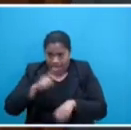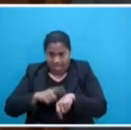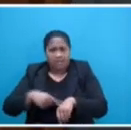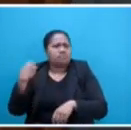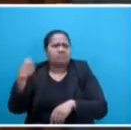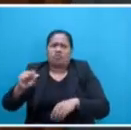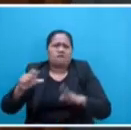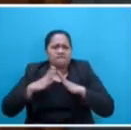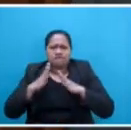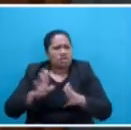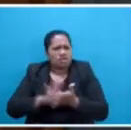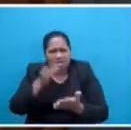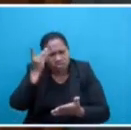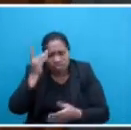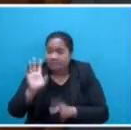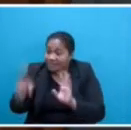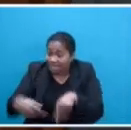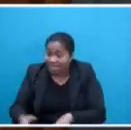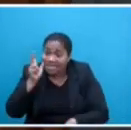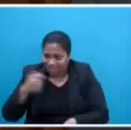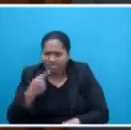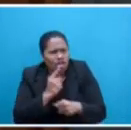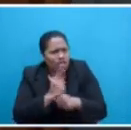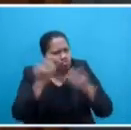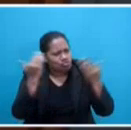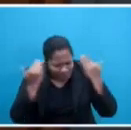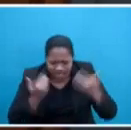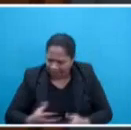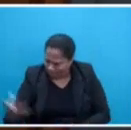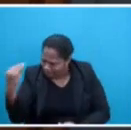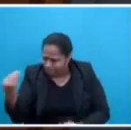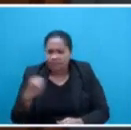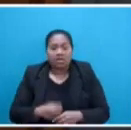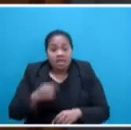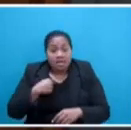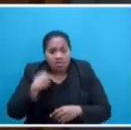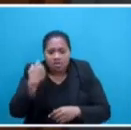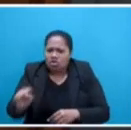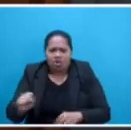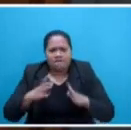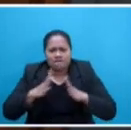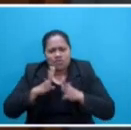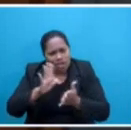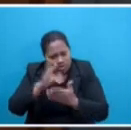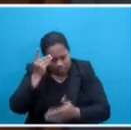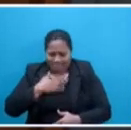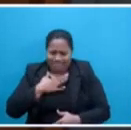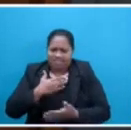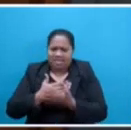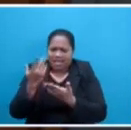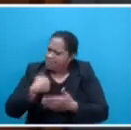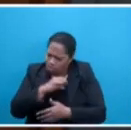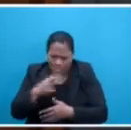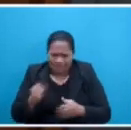my day. You listen, I'm talking to the Honourable Speaker. There was no free education in my day. I did not have the opportunities you